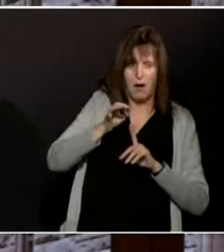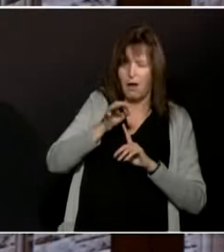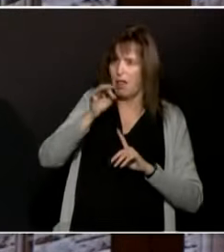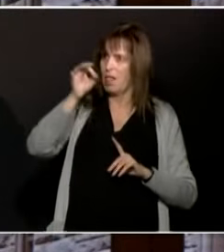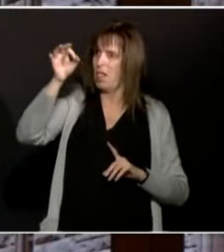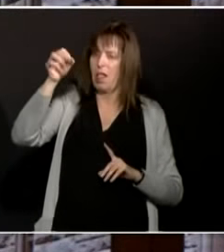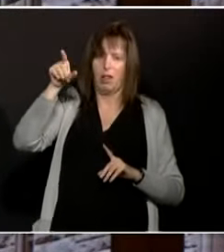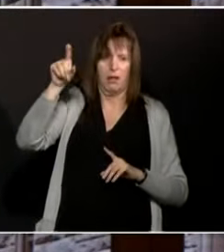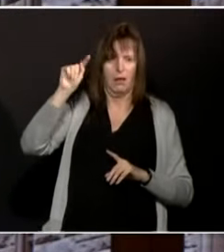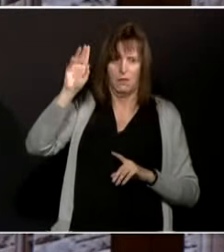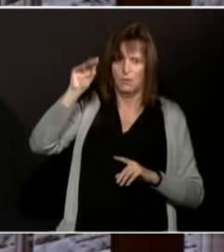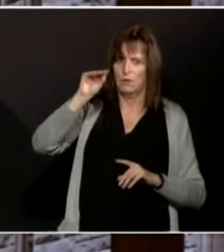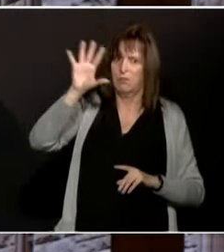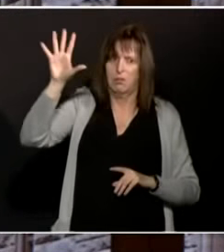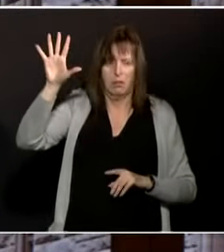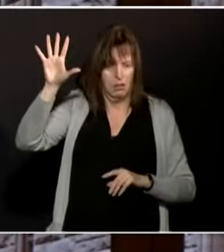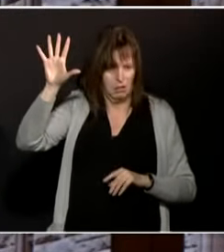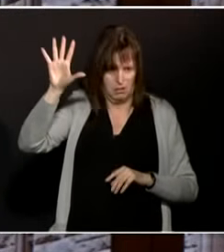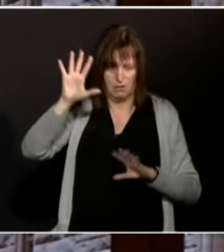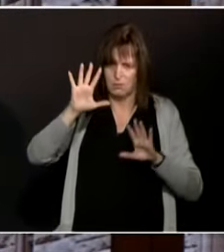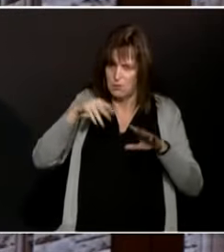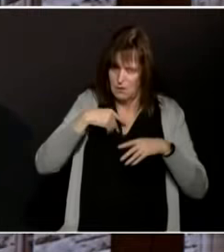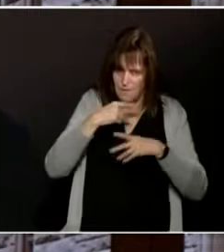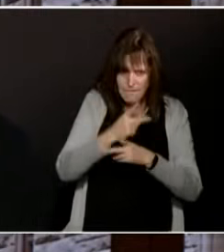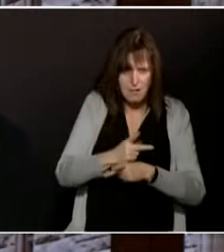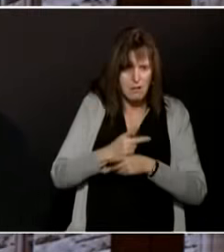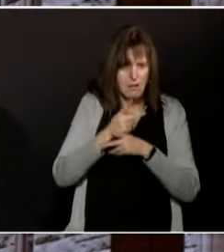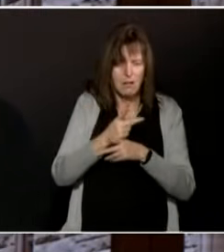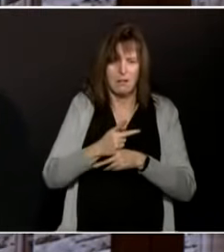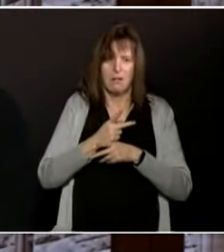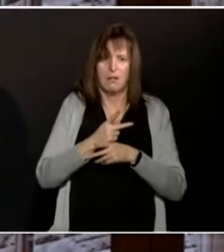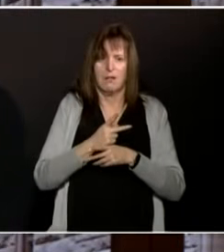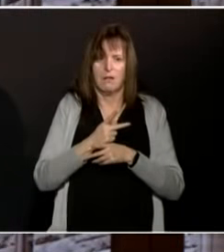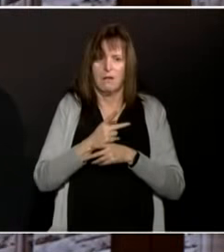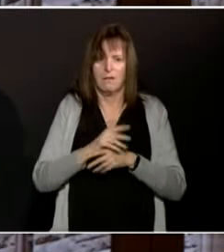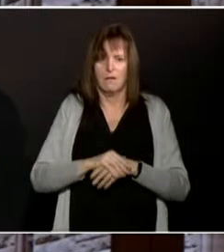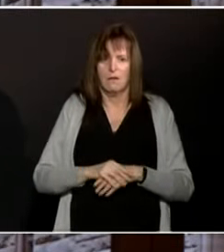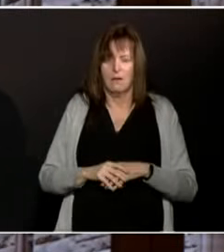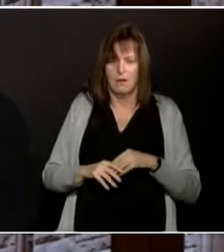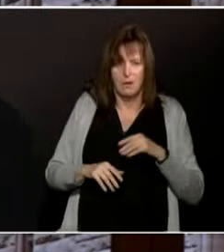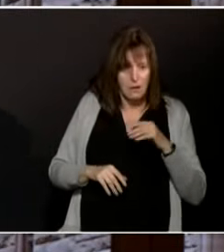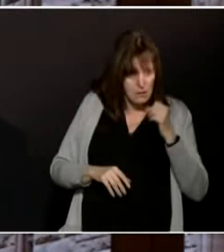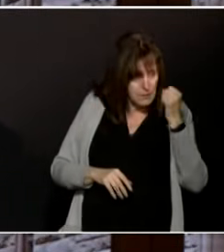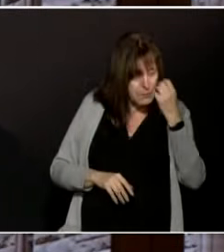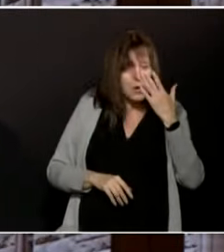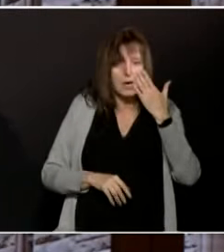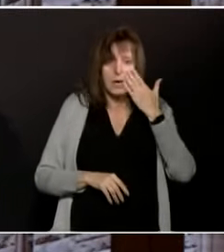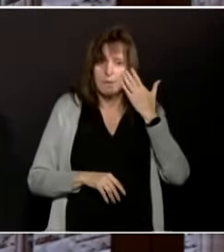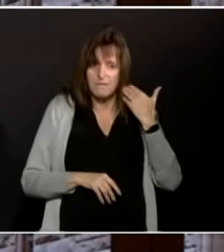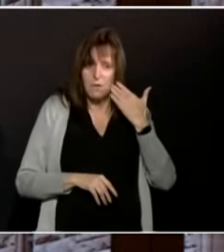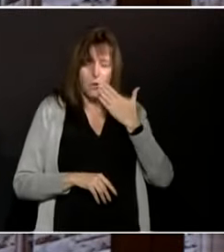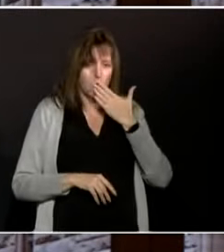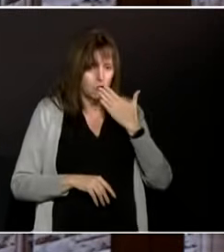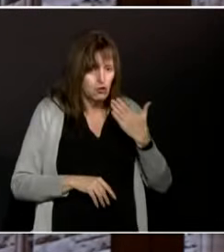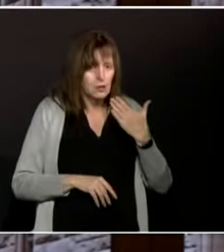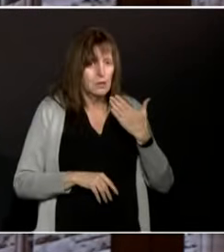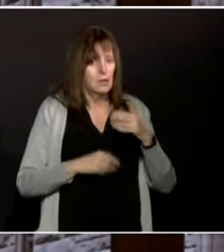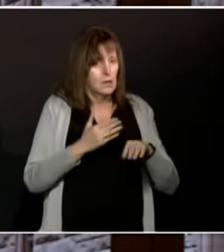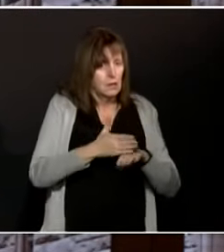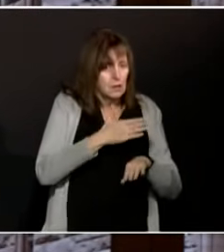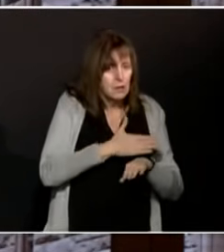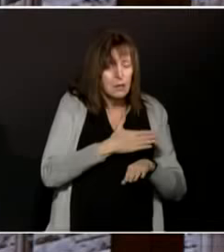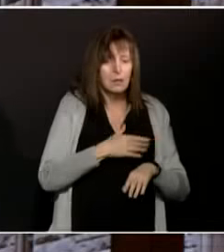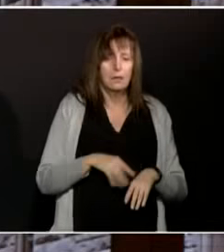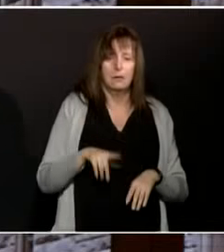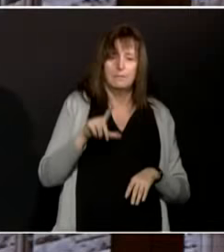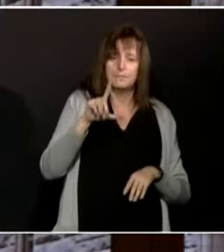we did in those early days, Sudbury and District Health Unit, as well as now we're seeing some improvements in the Lambton, as shown by Dr. Brown on his